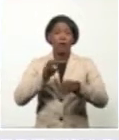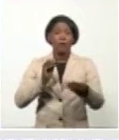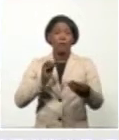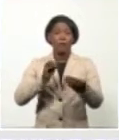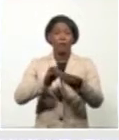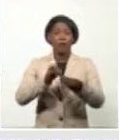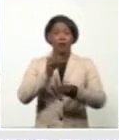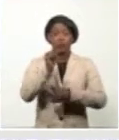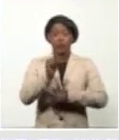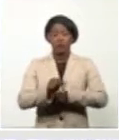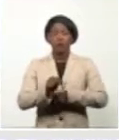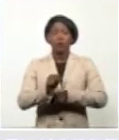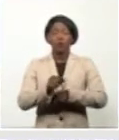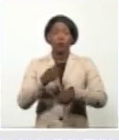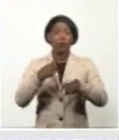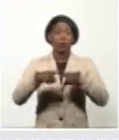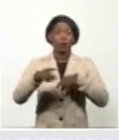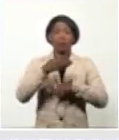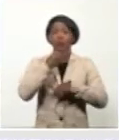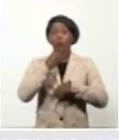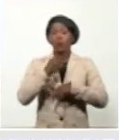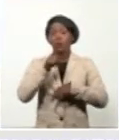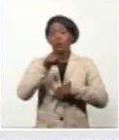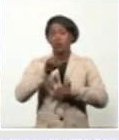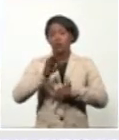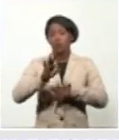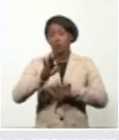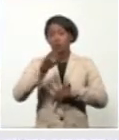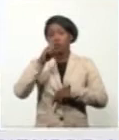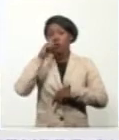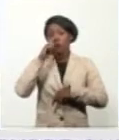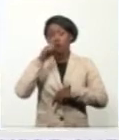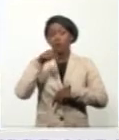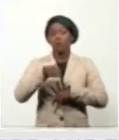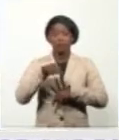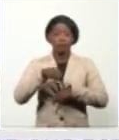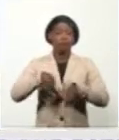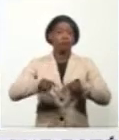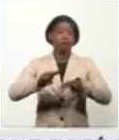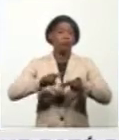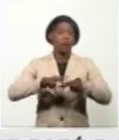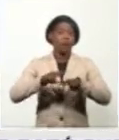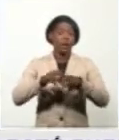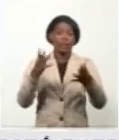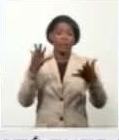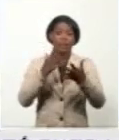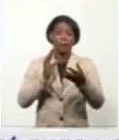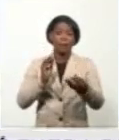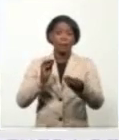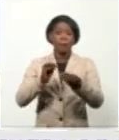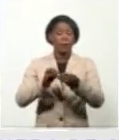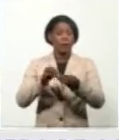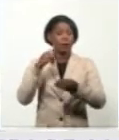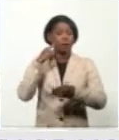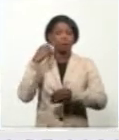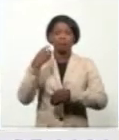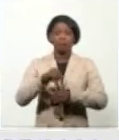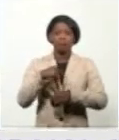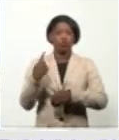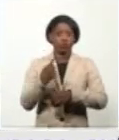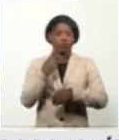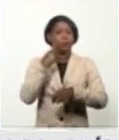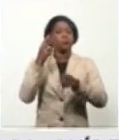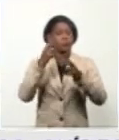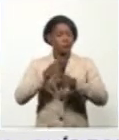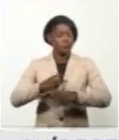Yesterday, a 4-year-old boy from Havana was diagnosed as a positive case, contact, and an 18-year-old